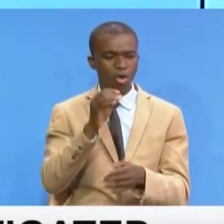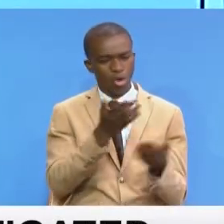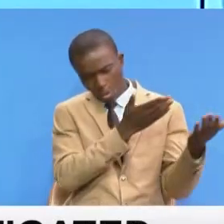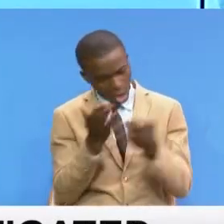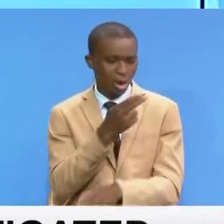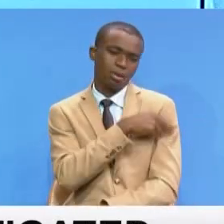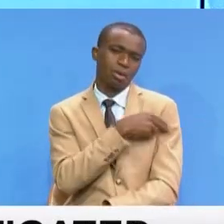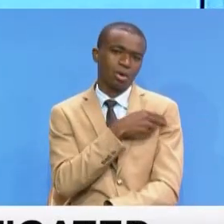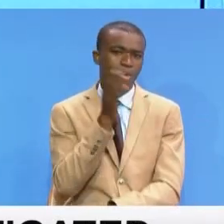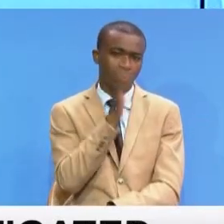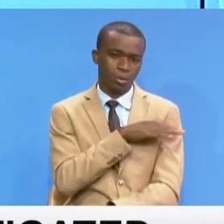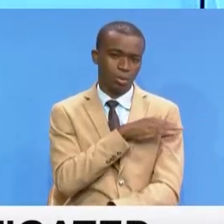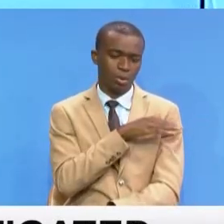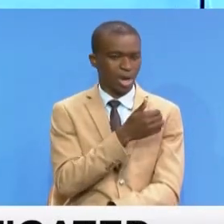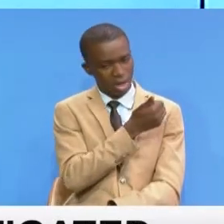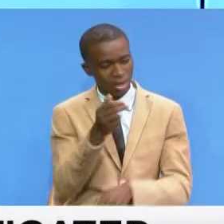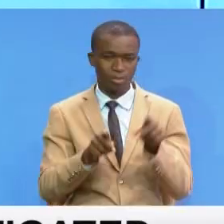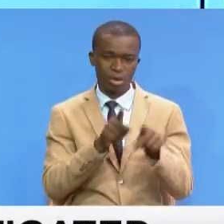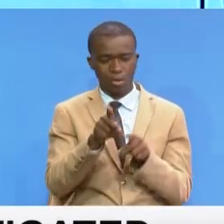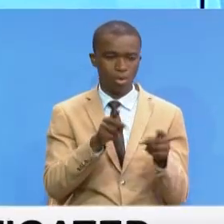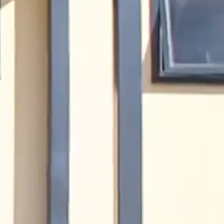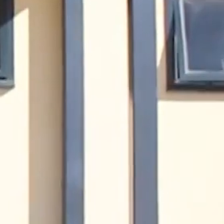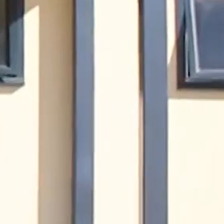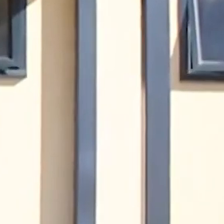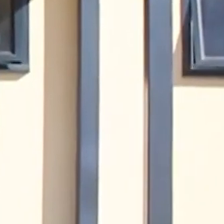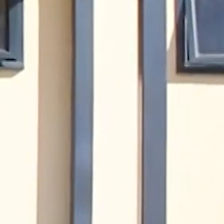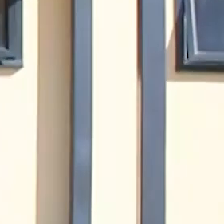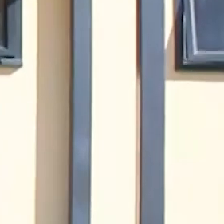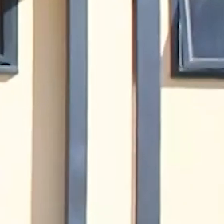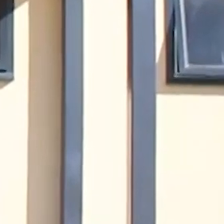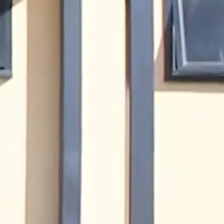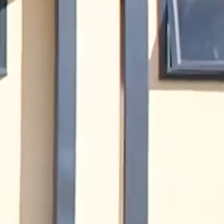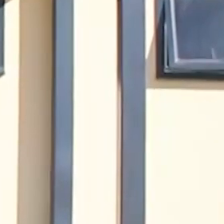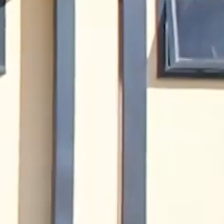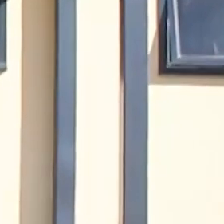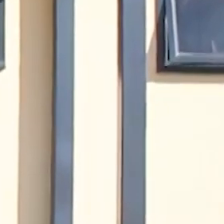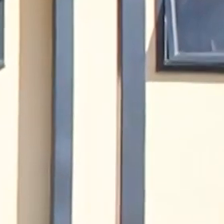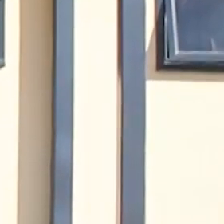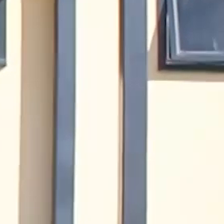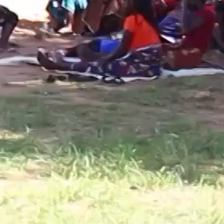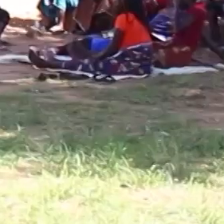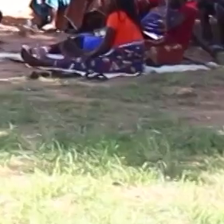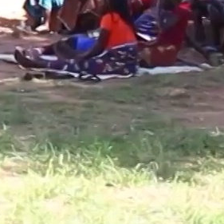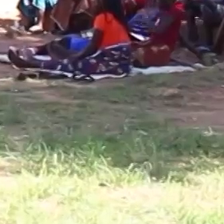dead at Kasia Mission Hospital. Here is a report. 7 people have died in Pemba District, while 10 others